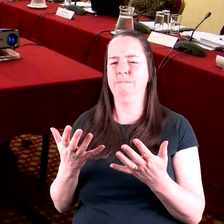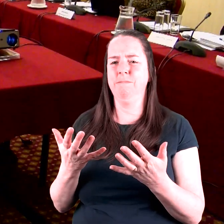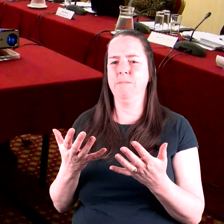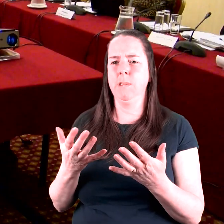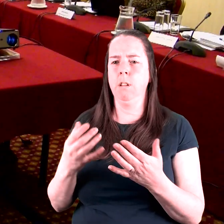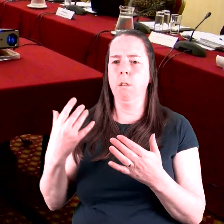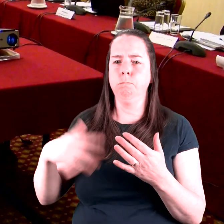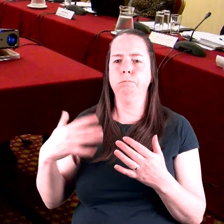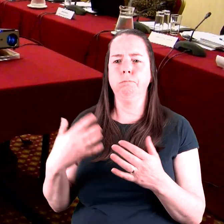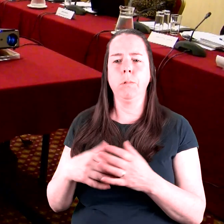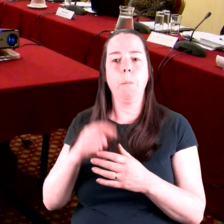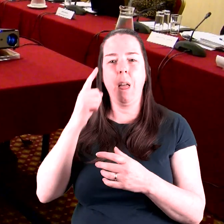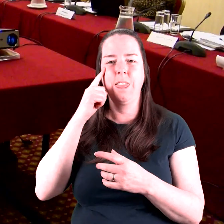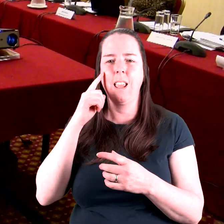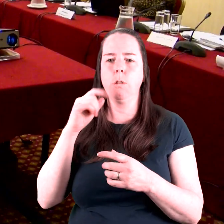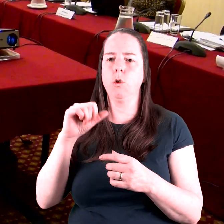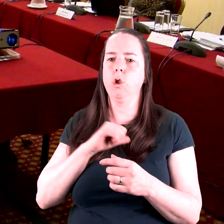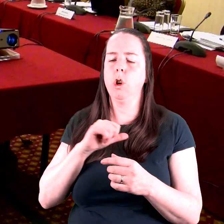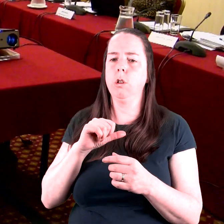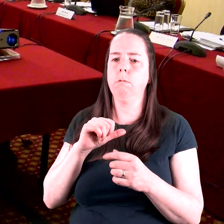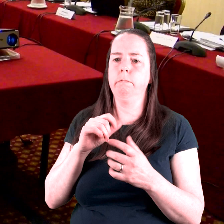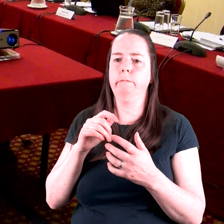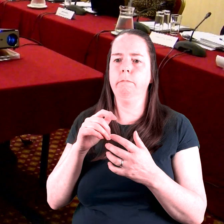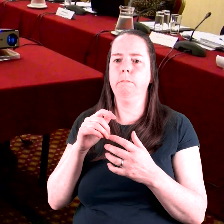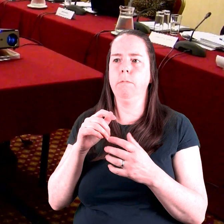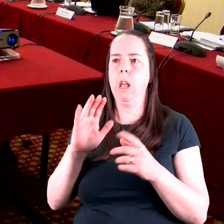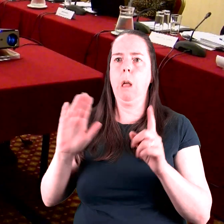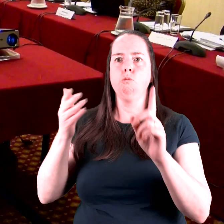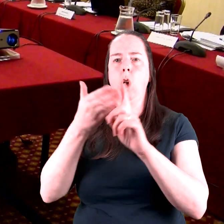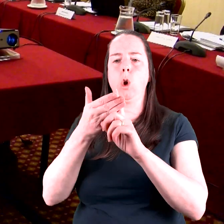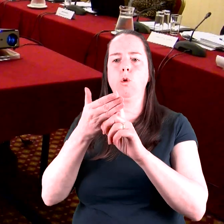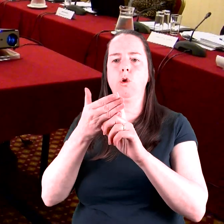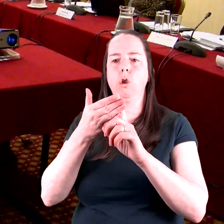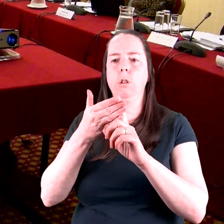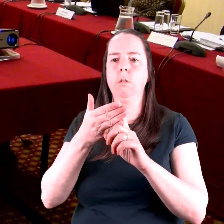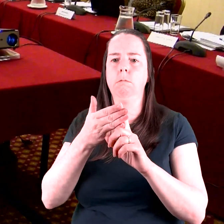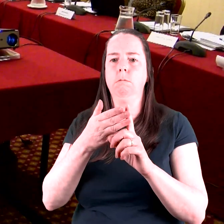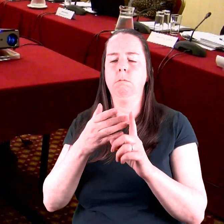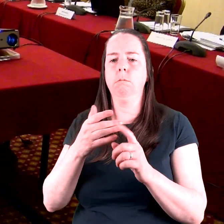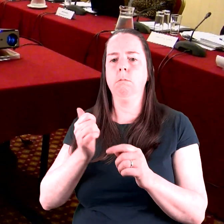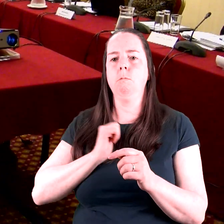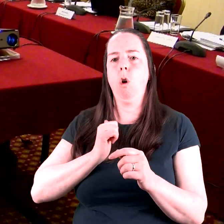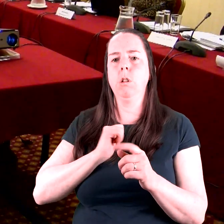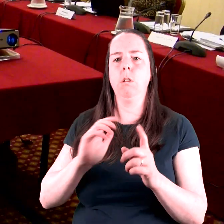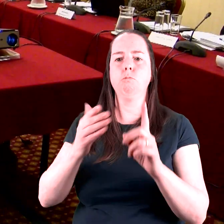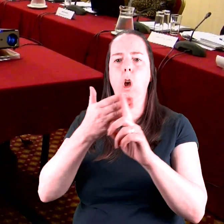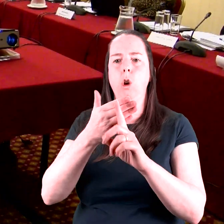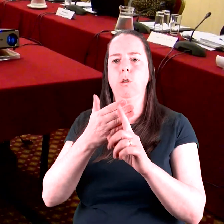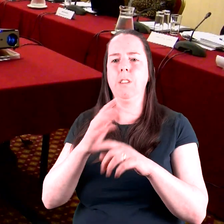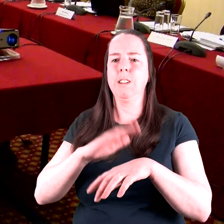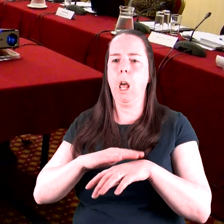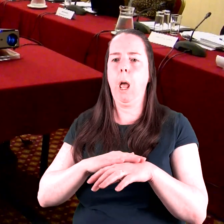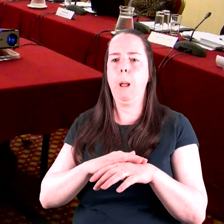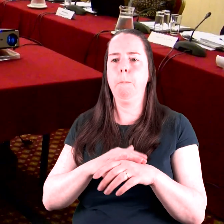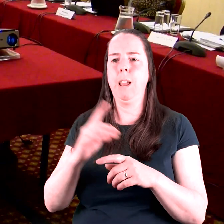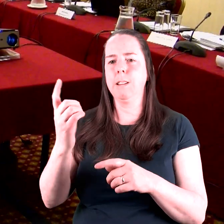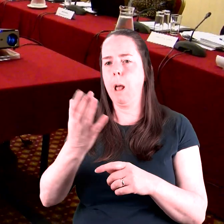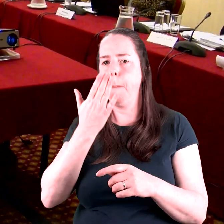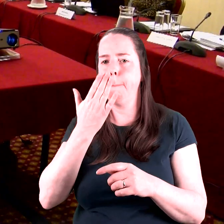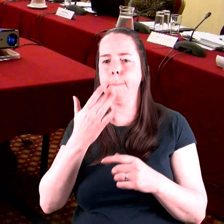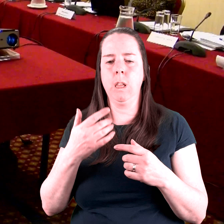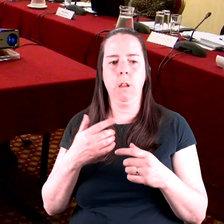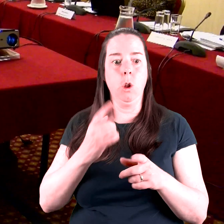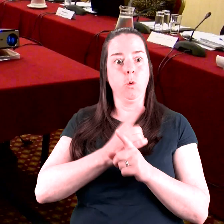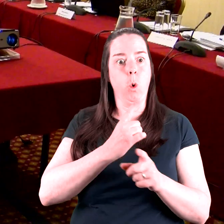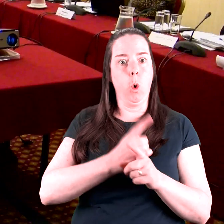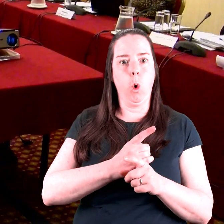I think we should be adopting a principled approach. And surely the time has come for us to not just talk, but